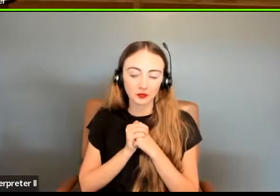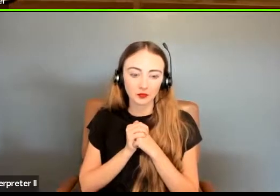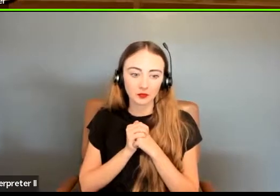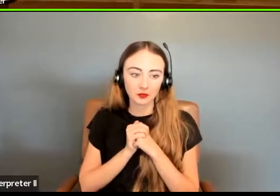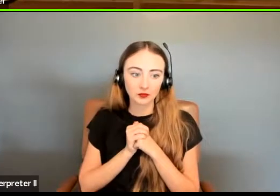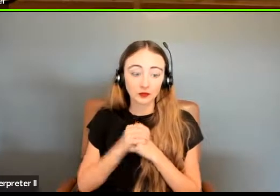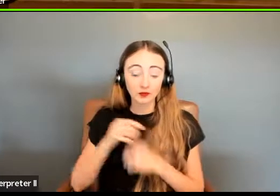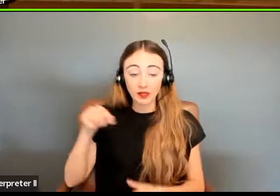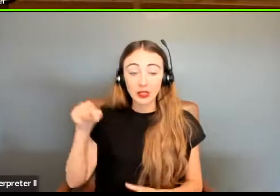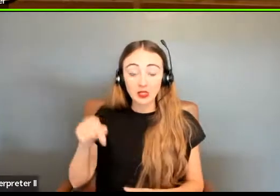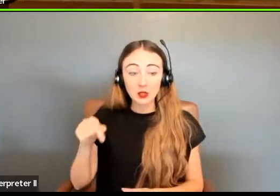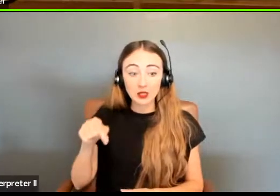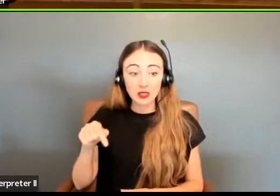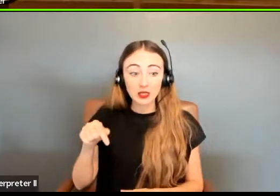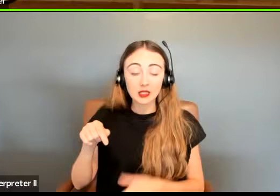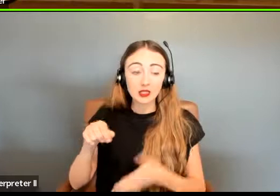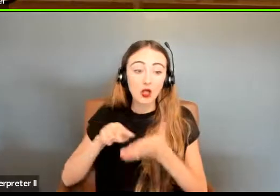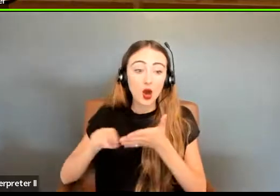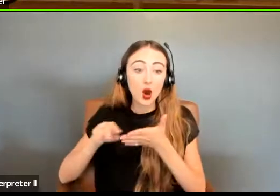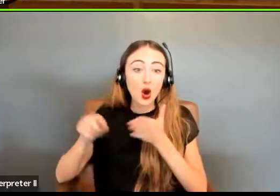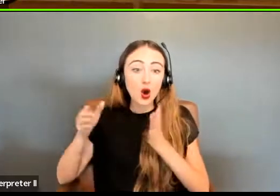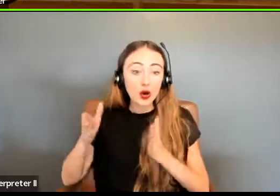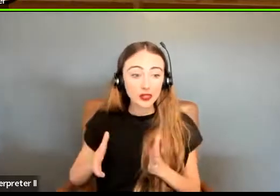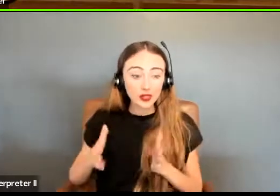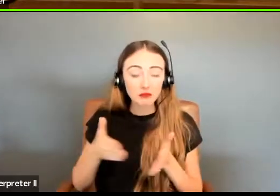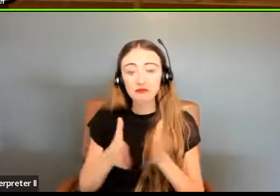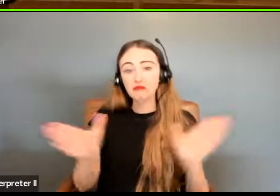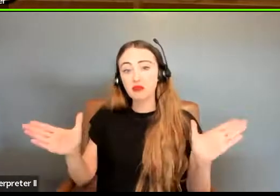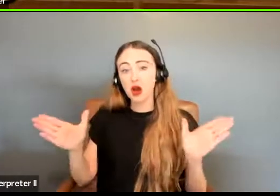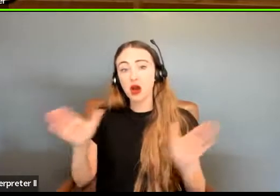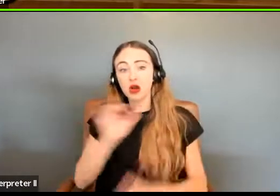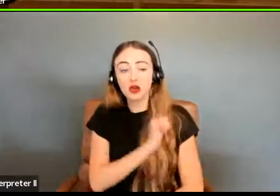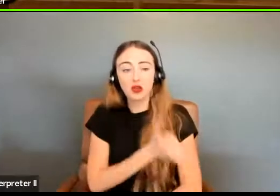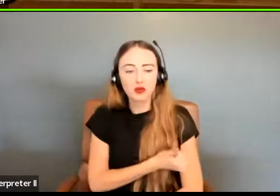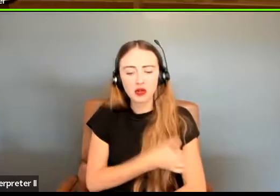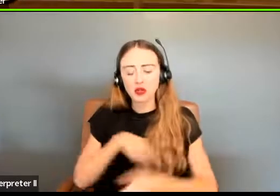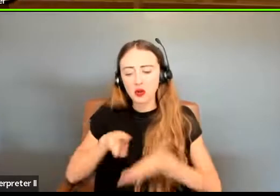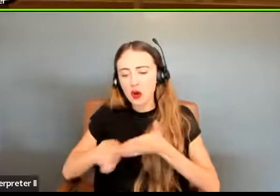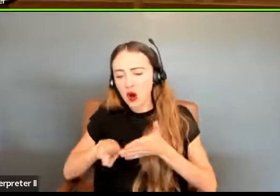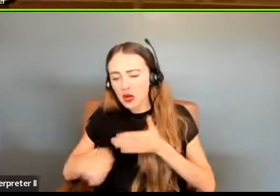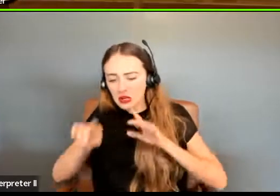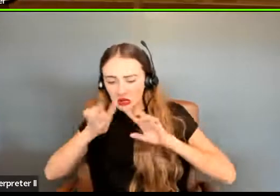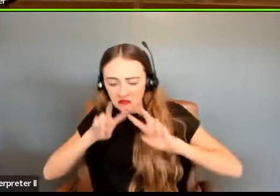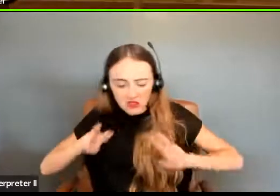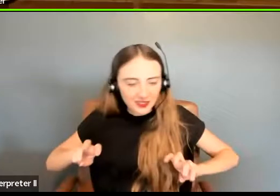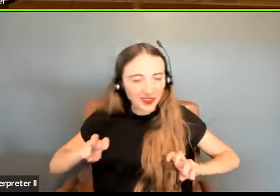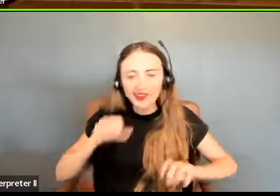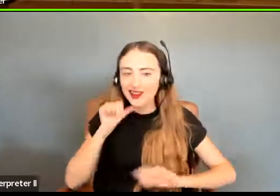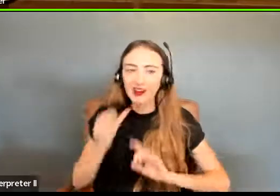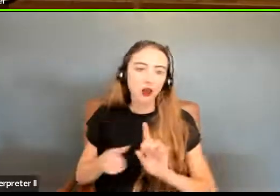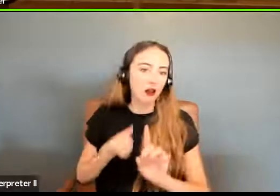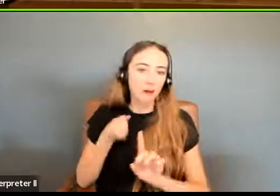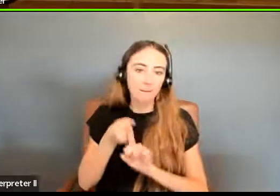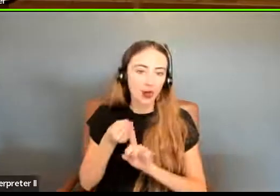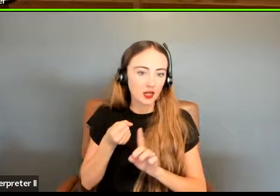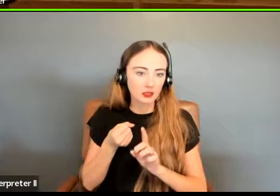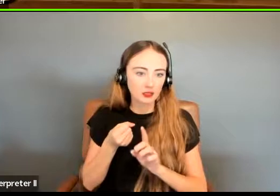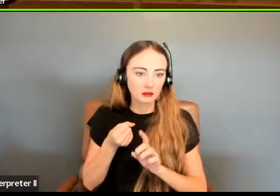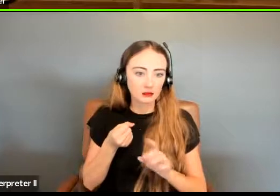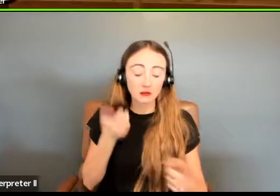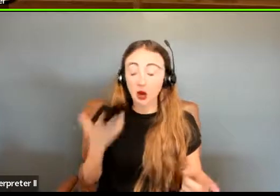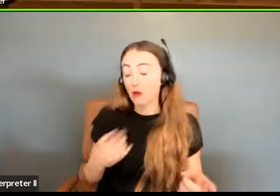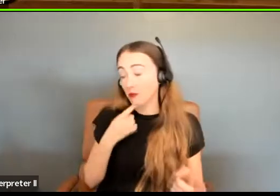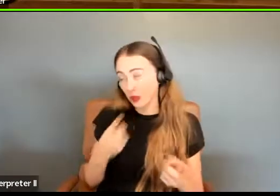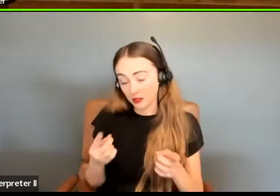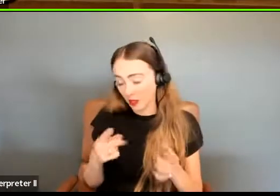Notwithstanding this legislation, the auditor's broad authority to audit and investigate remains unaffected. And I'll probably say that 2